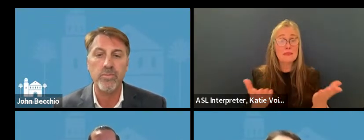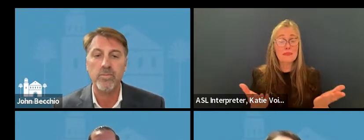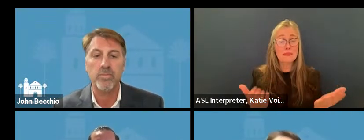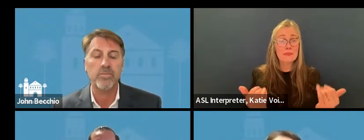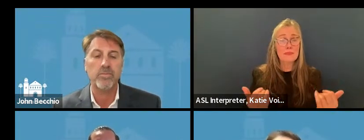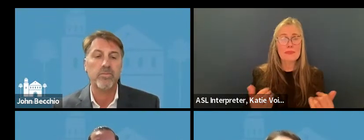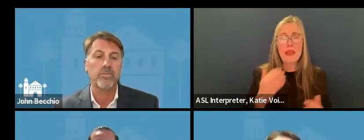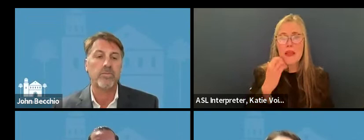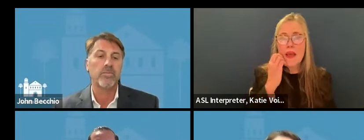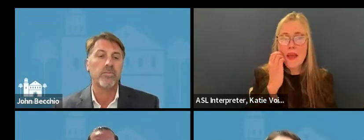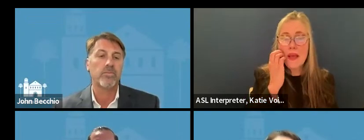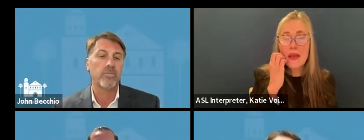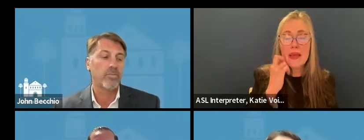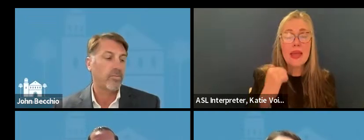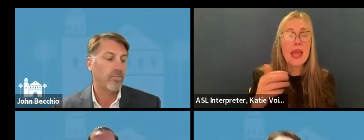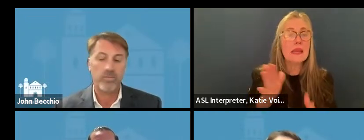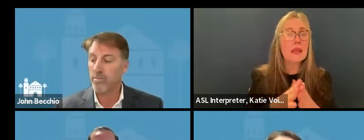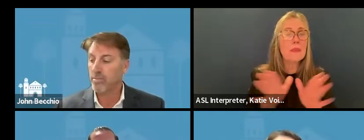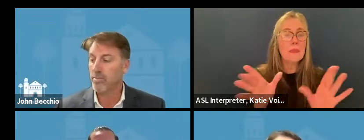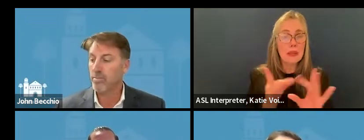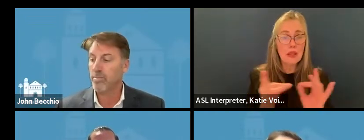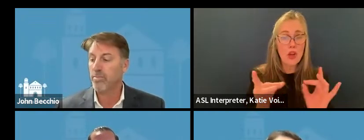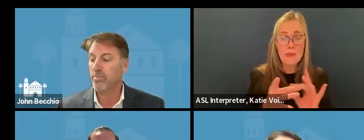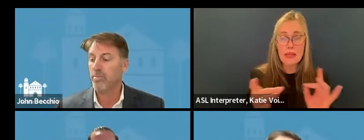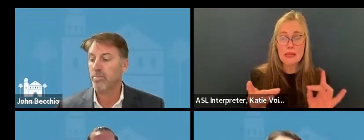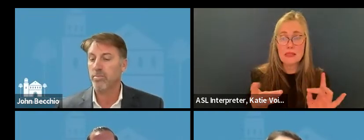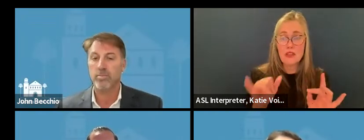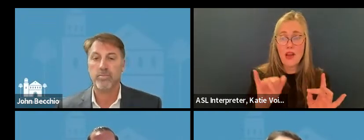Sandra, are there any public comments on this item?